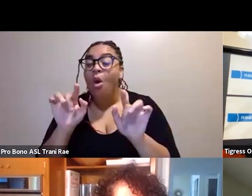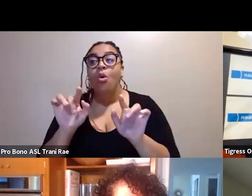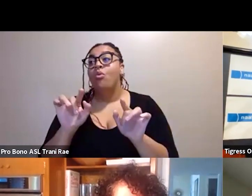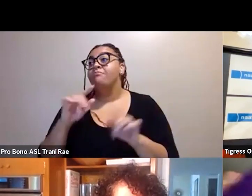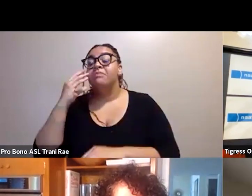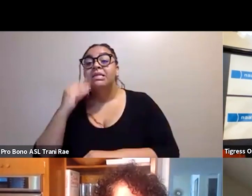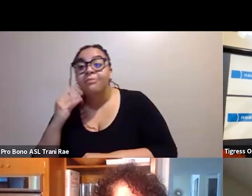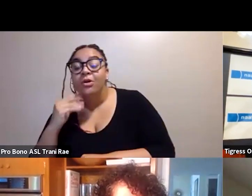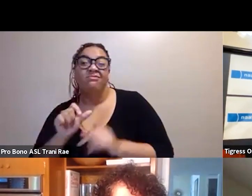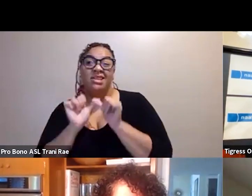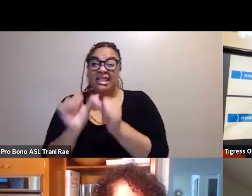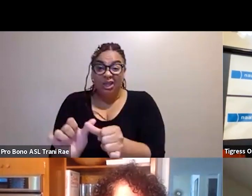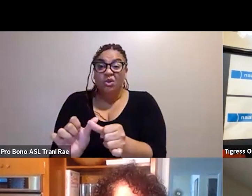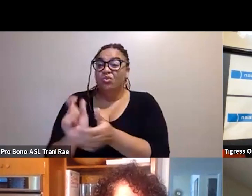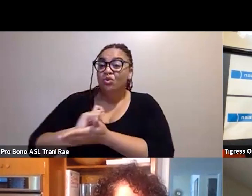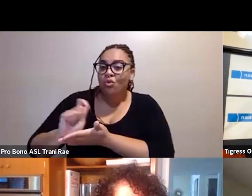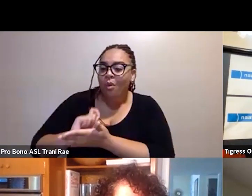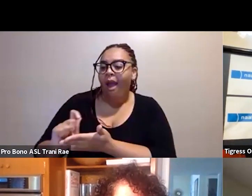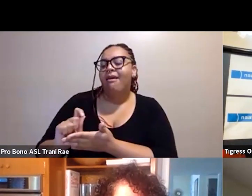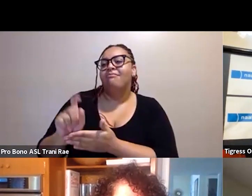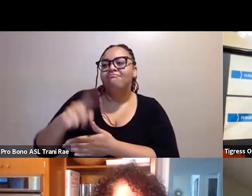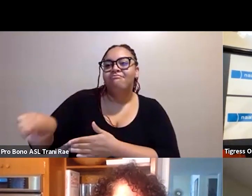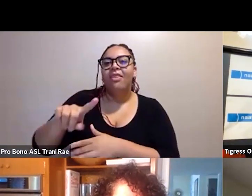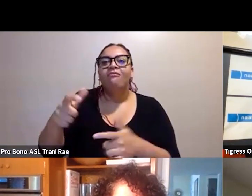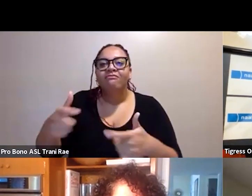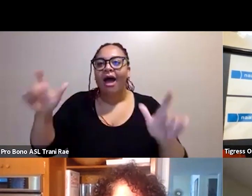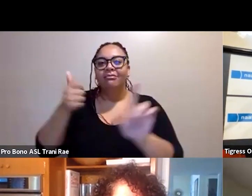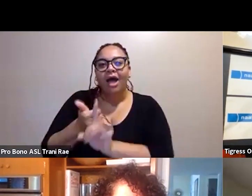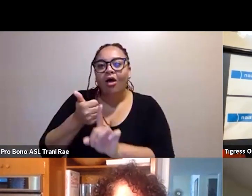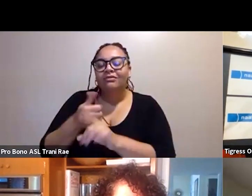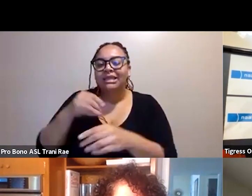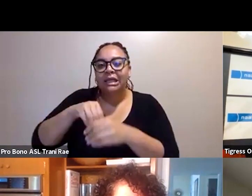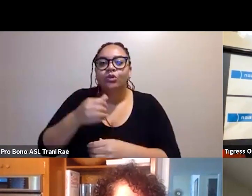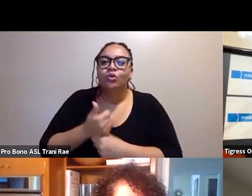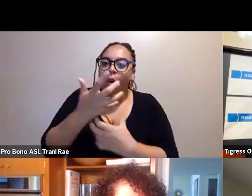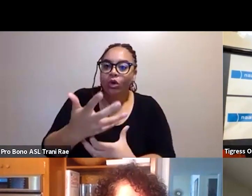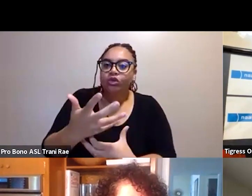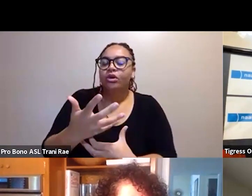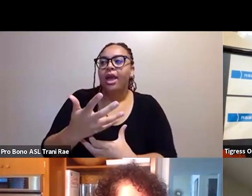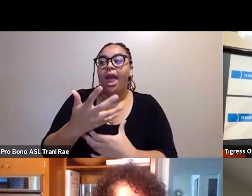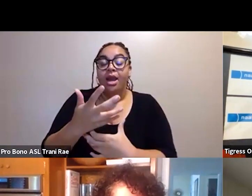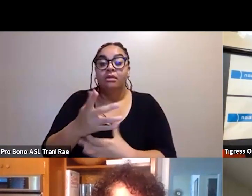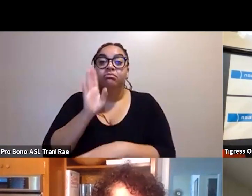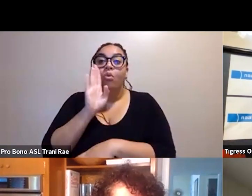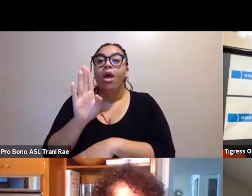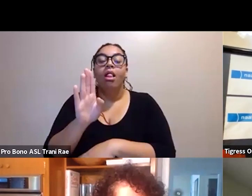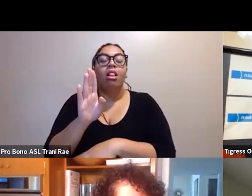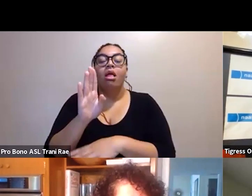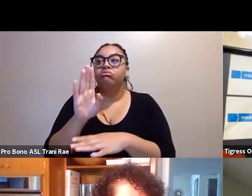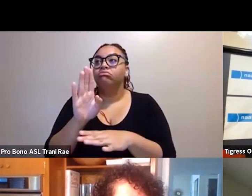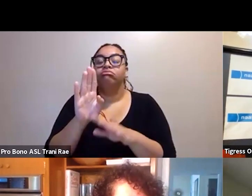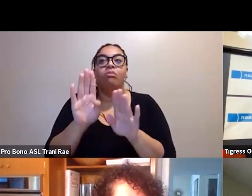fat selves into poetry that opens up the door to their fat proud selves.